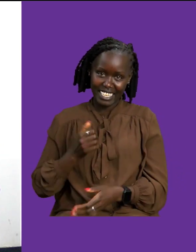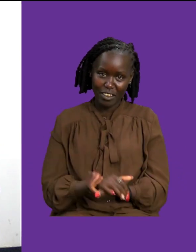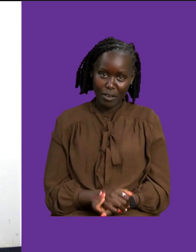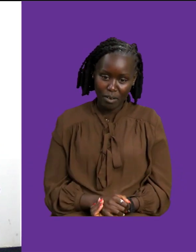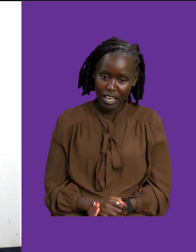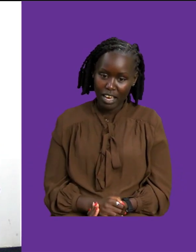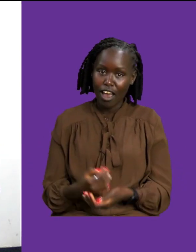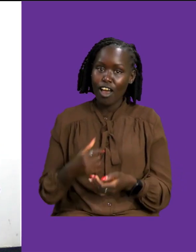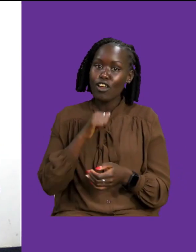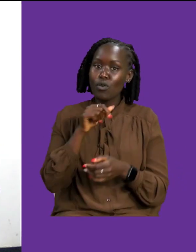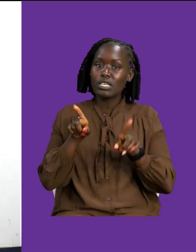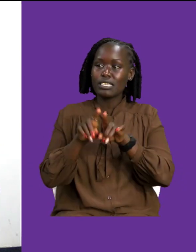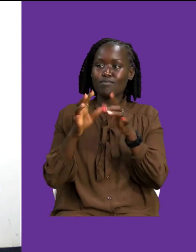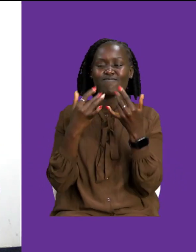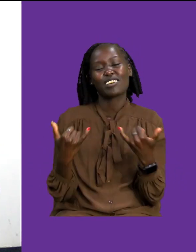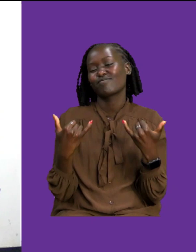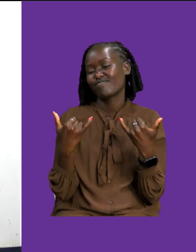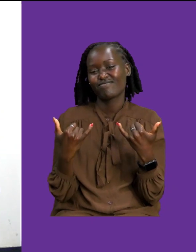Not like now.